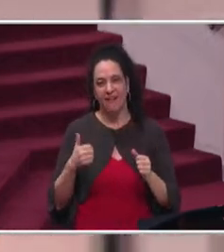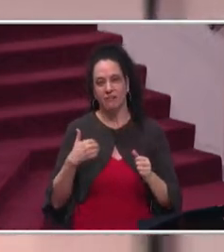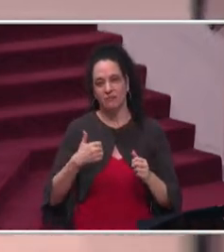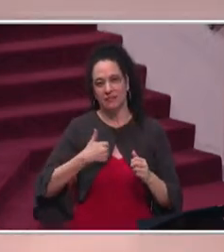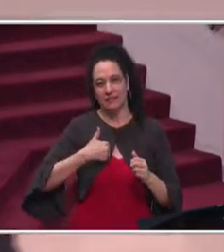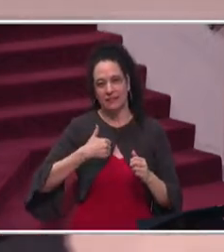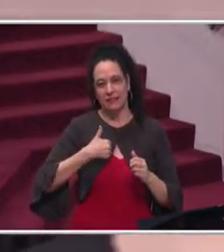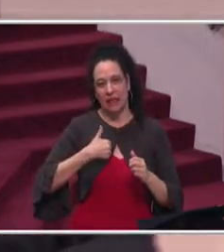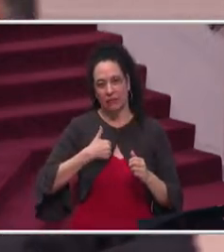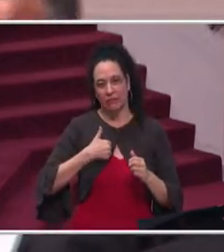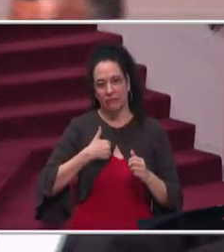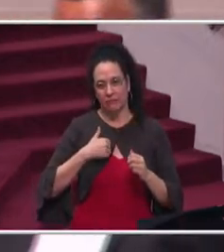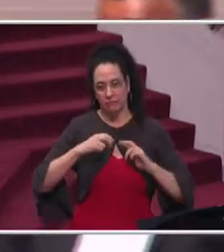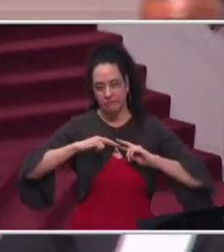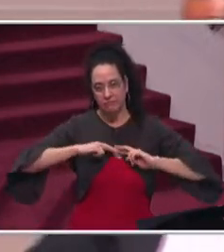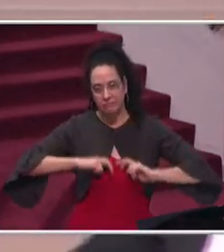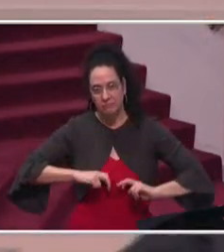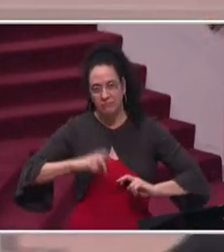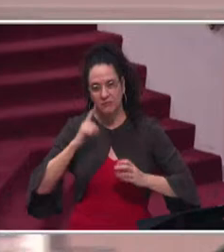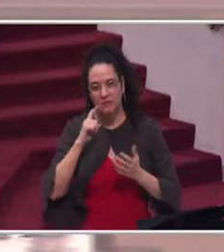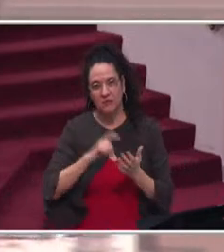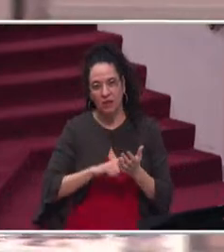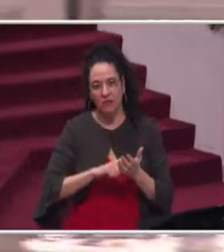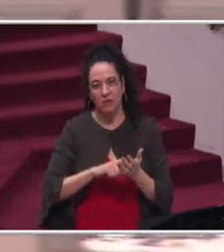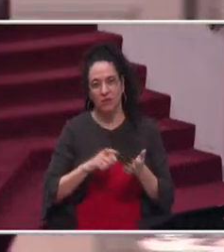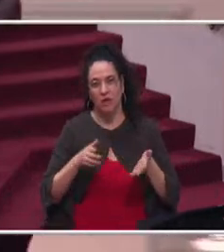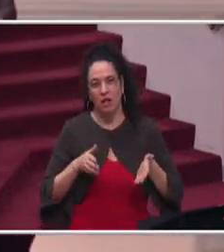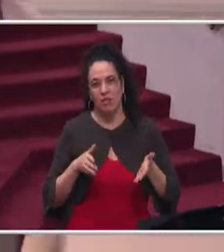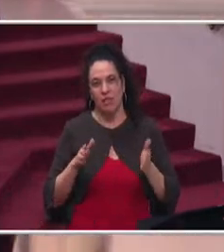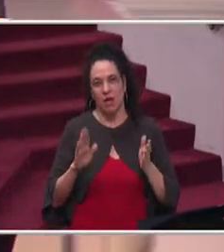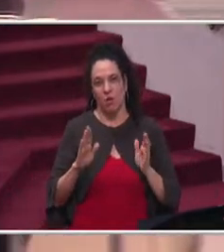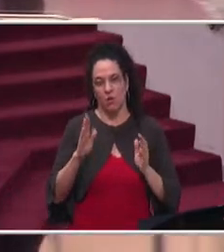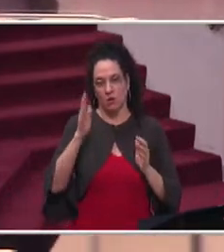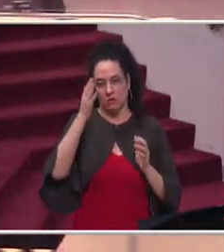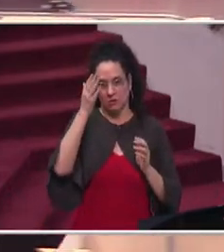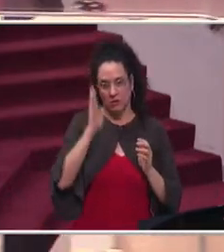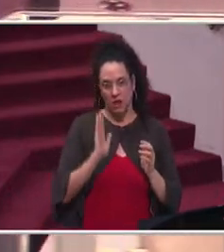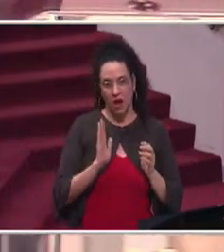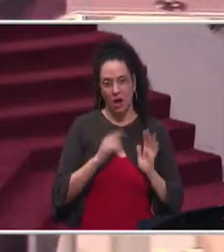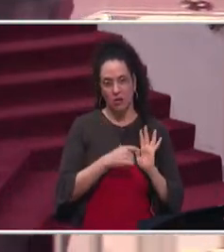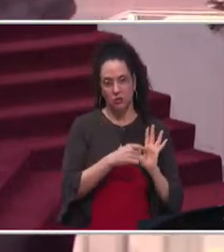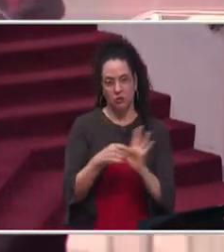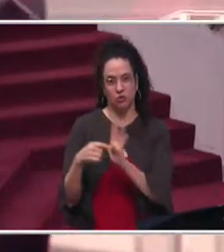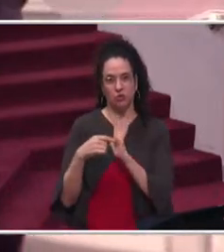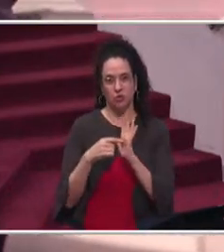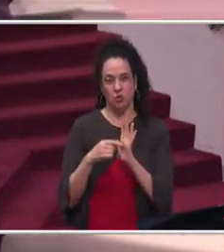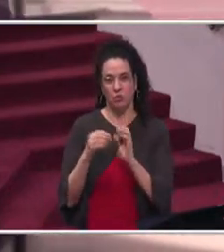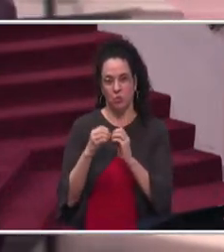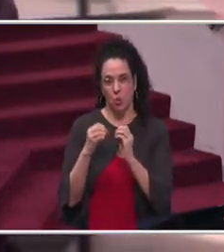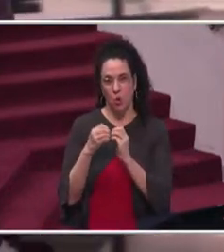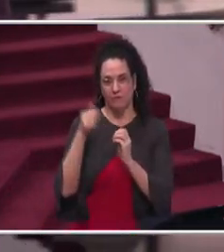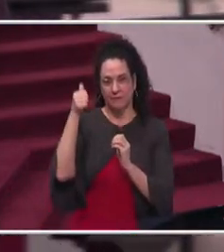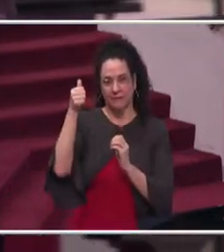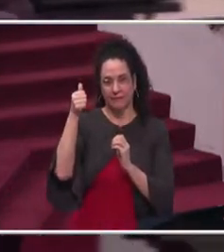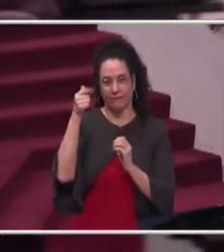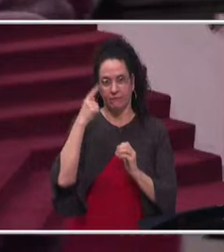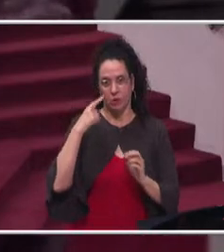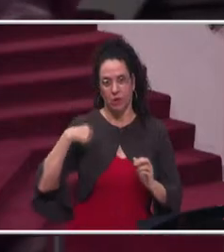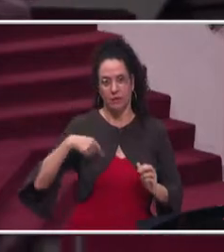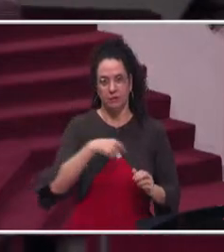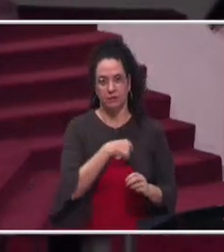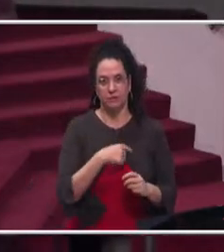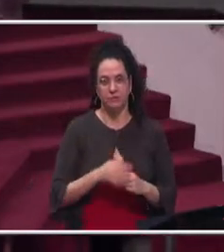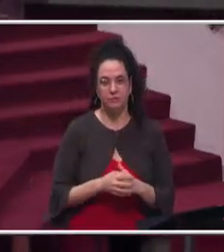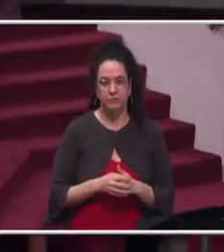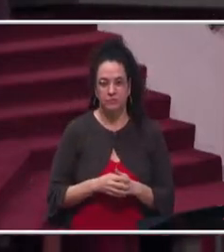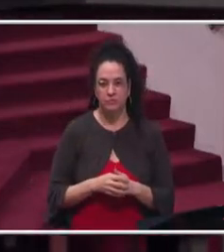self-discovery and allowing God to reveal more of Himself to us. And